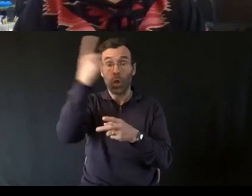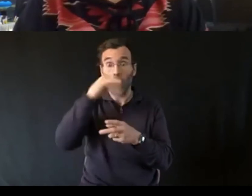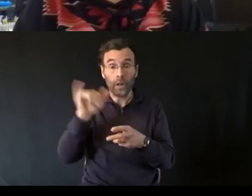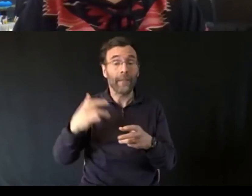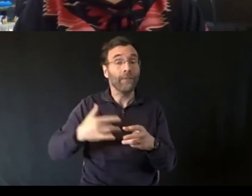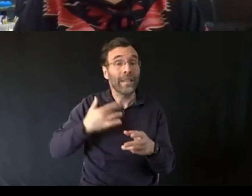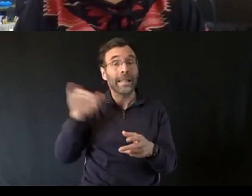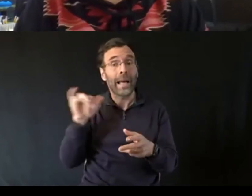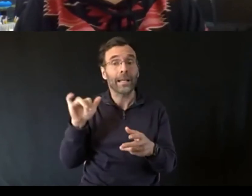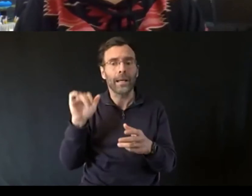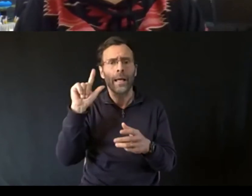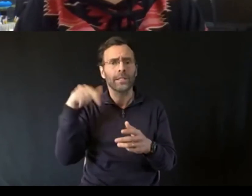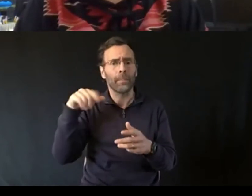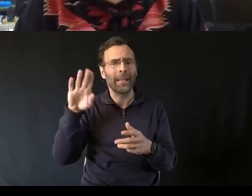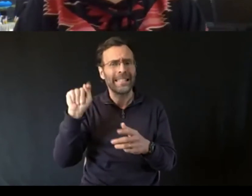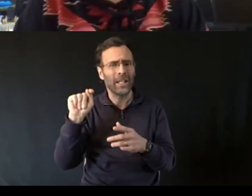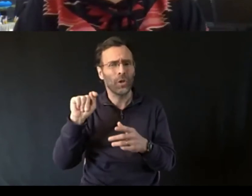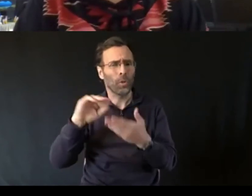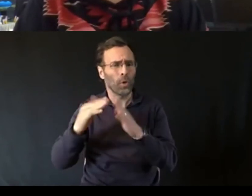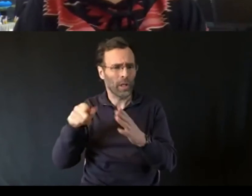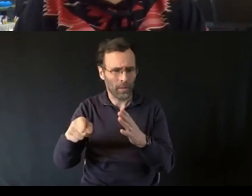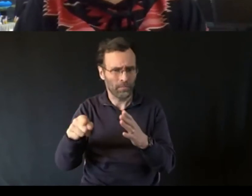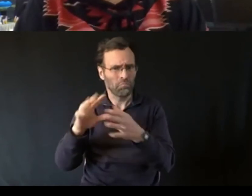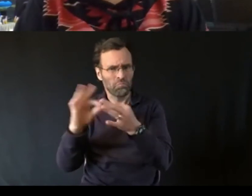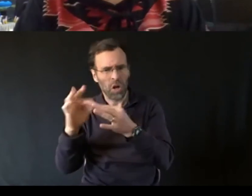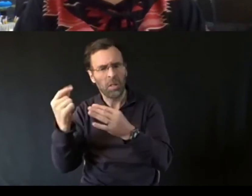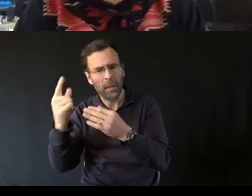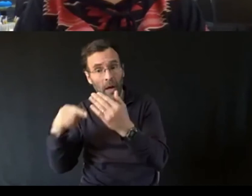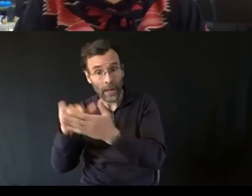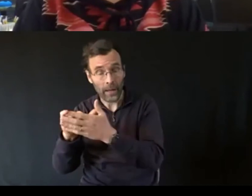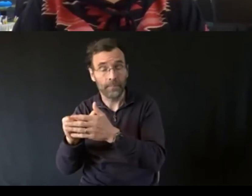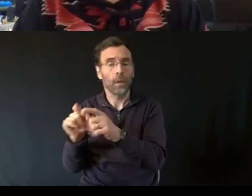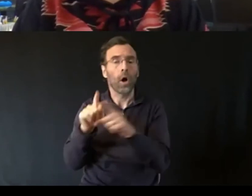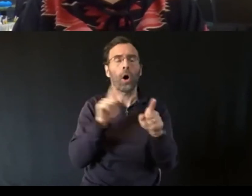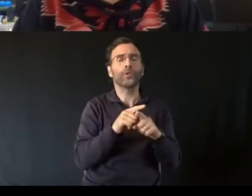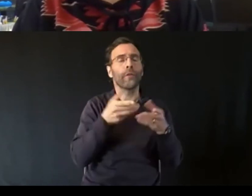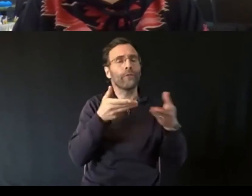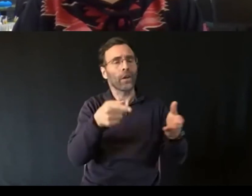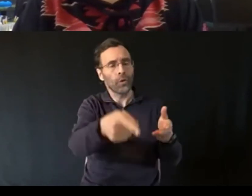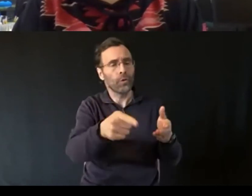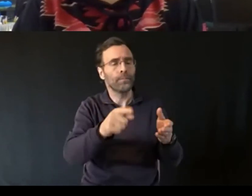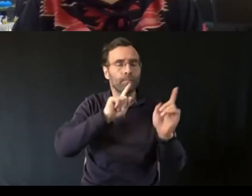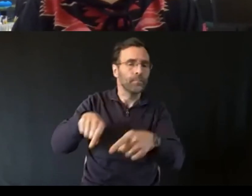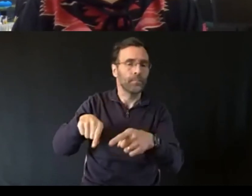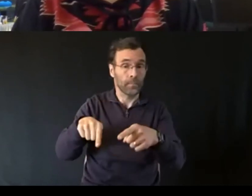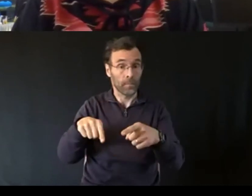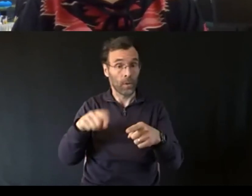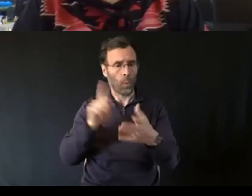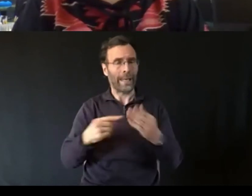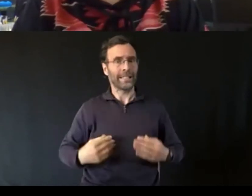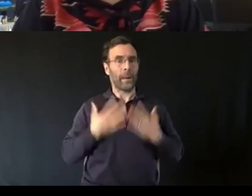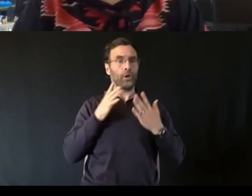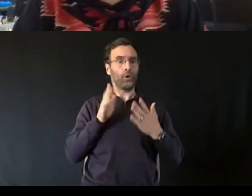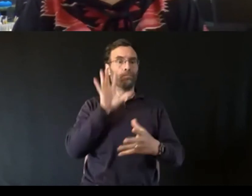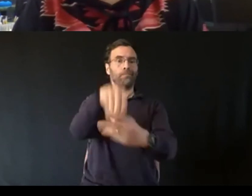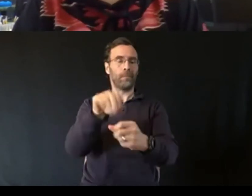like in the LGBT community? You spoke to that a little bit, and then also inviting you to respond to the question, what inspired you to be part of this